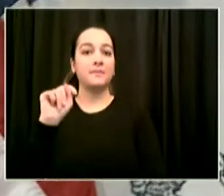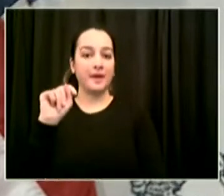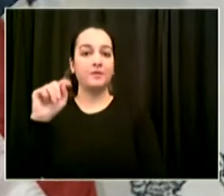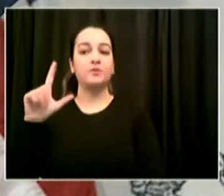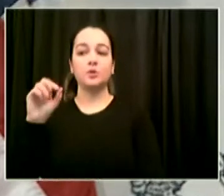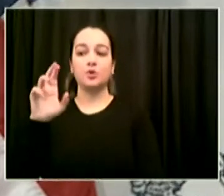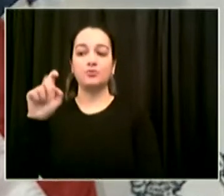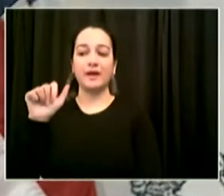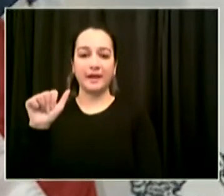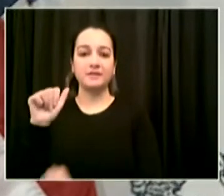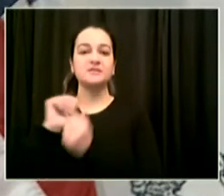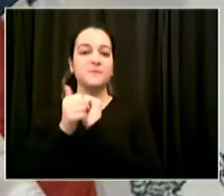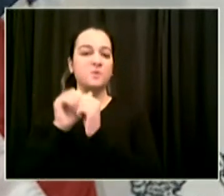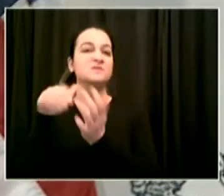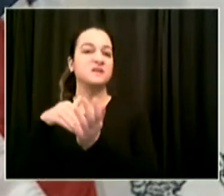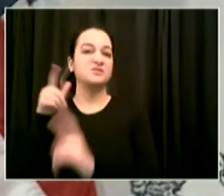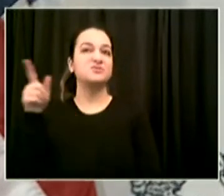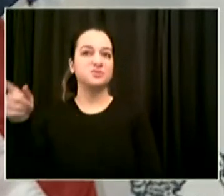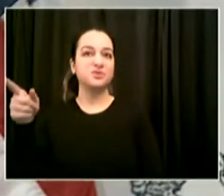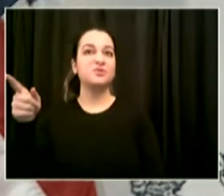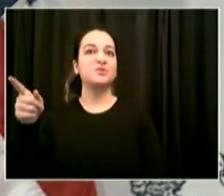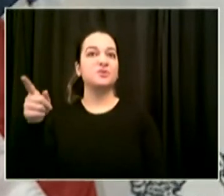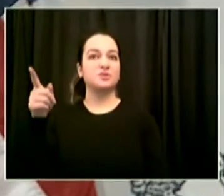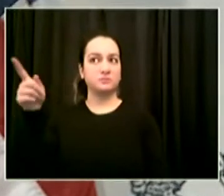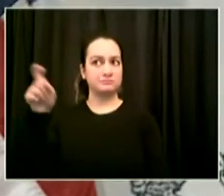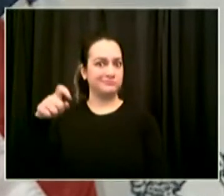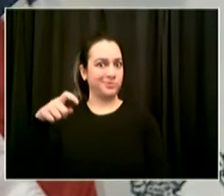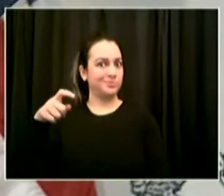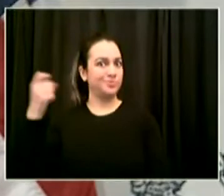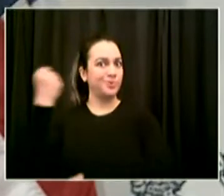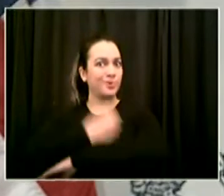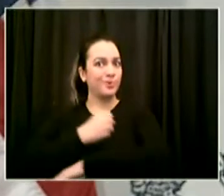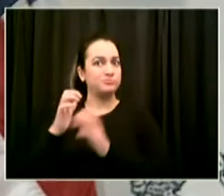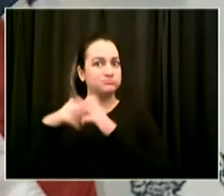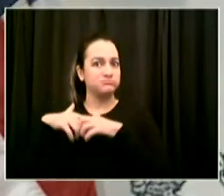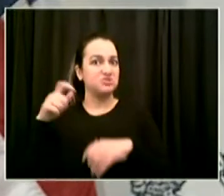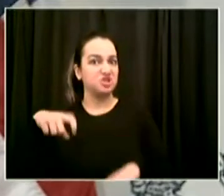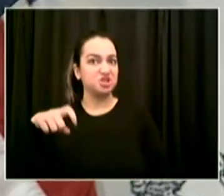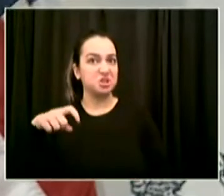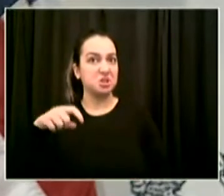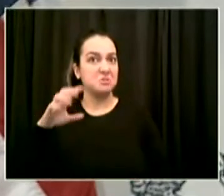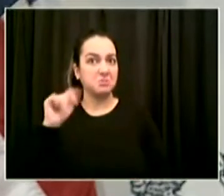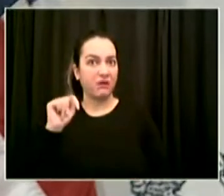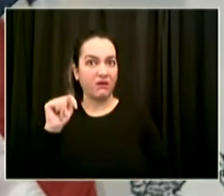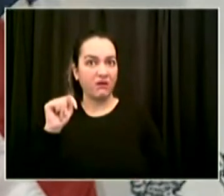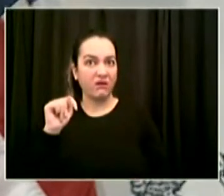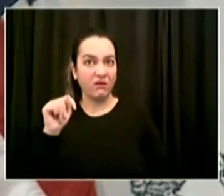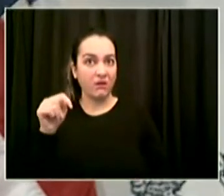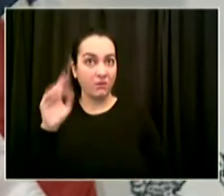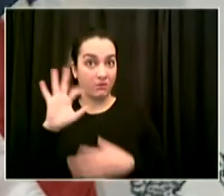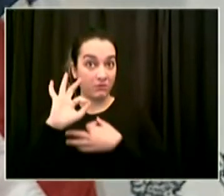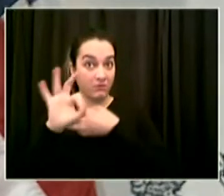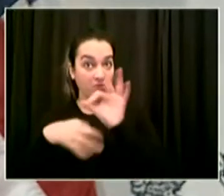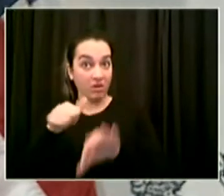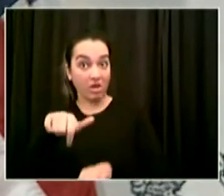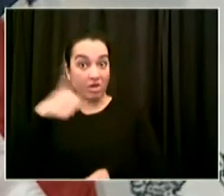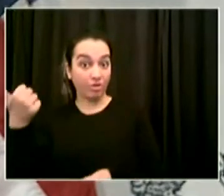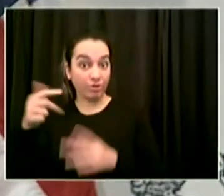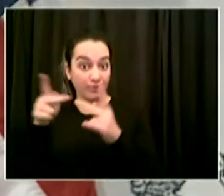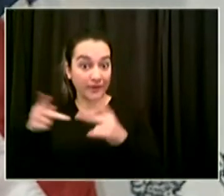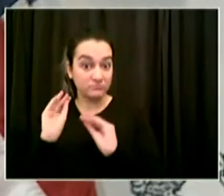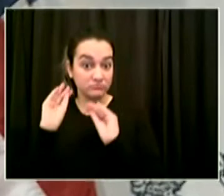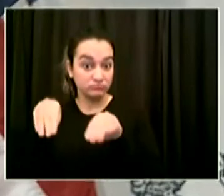replace it, and will it have the rapid testing capabilities that the Mount Loretto site did have? I need to get an